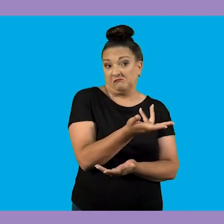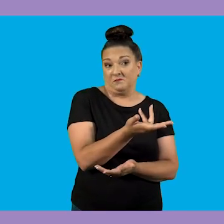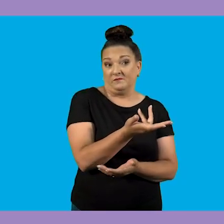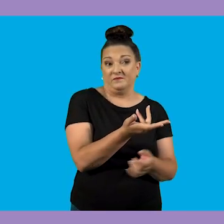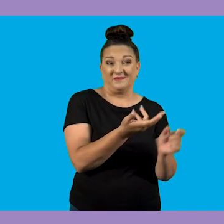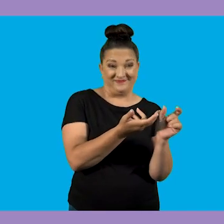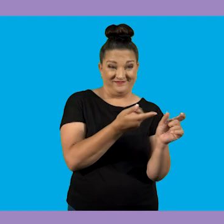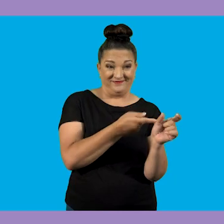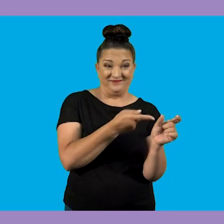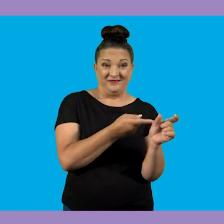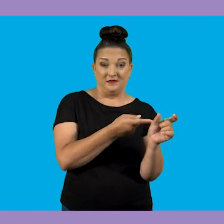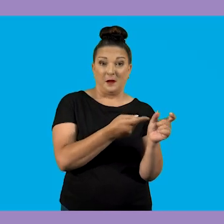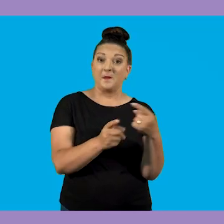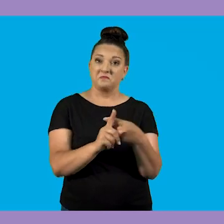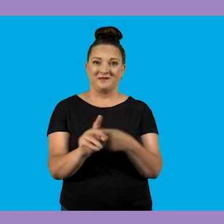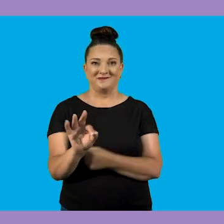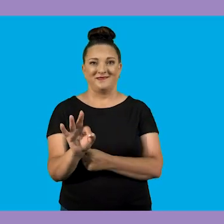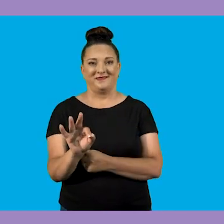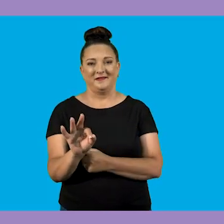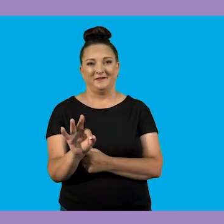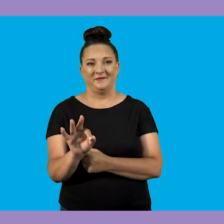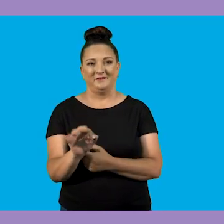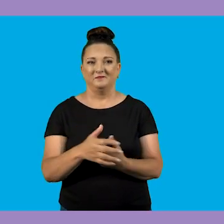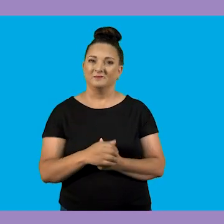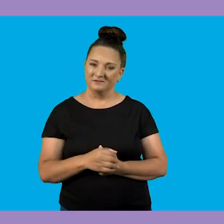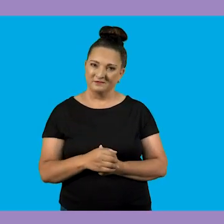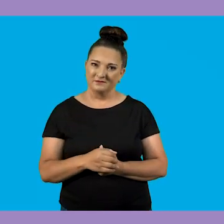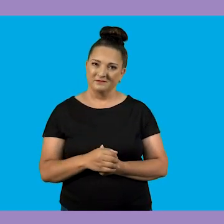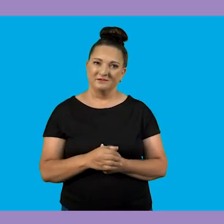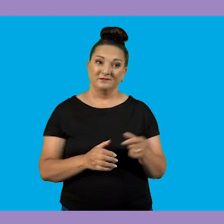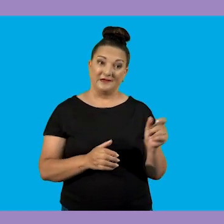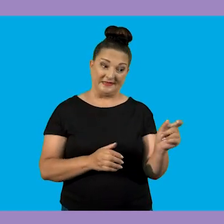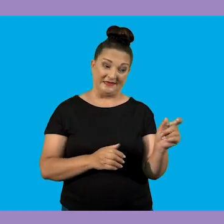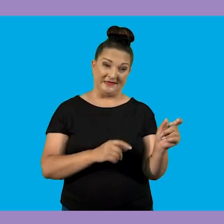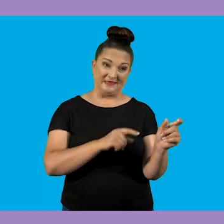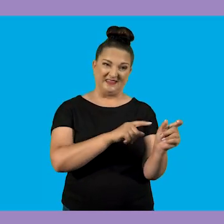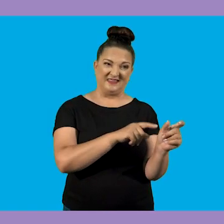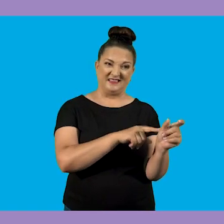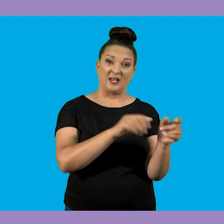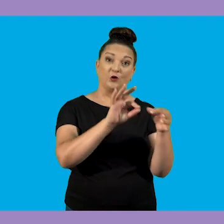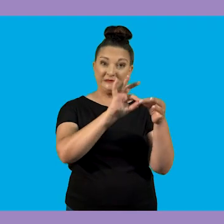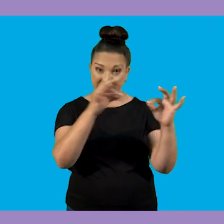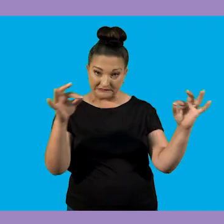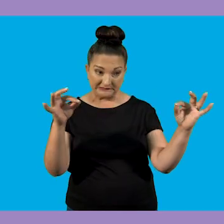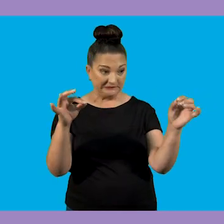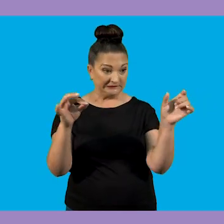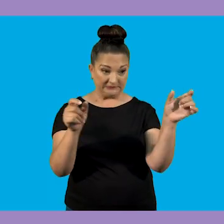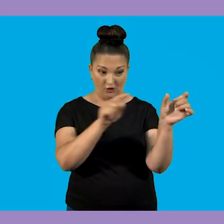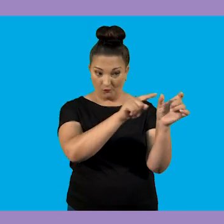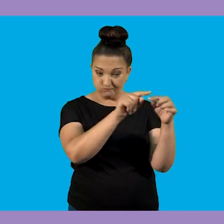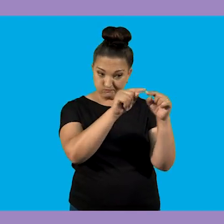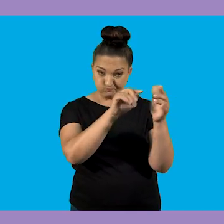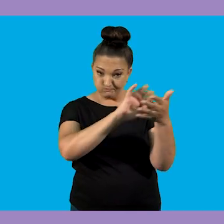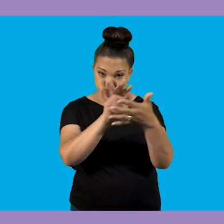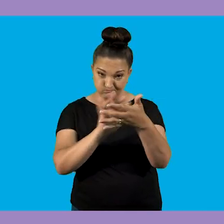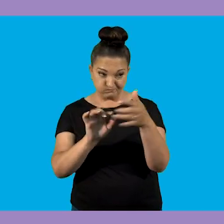and they are saying there a certain number plus 3. So now we've changed this sentence or these